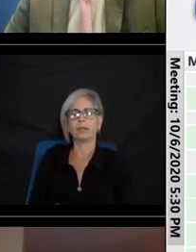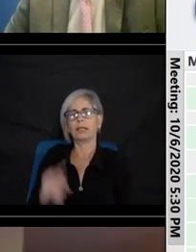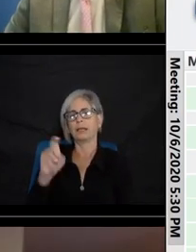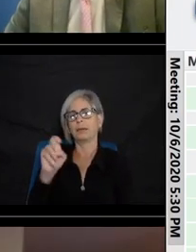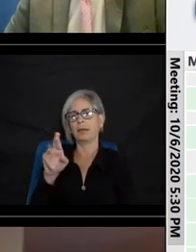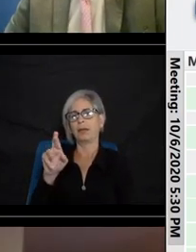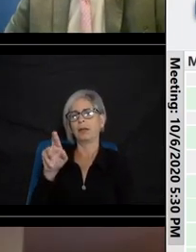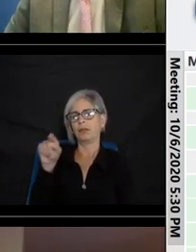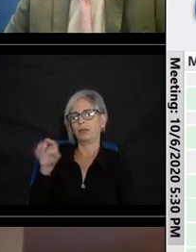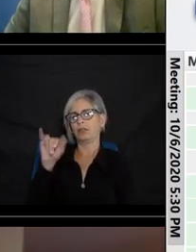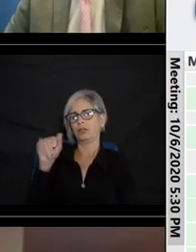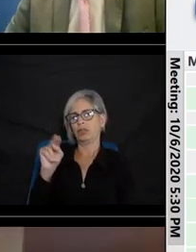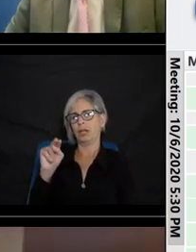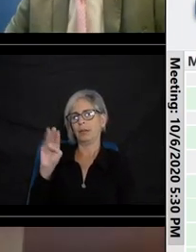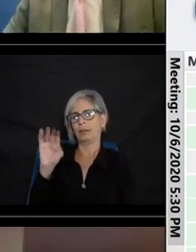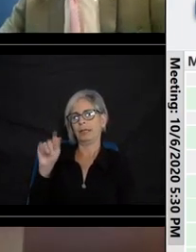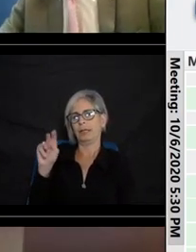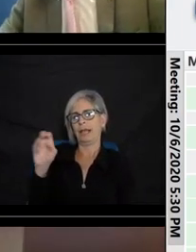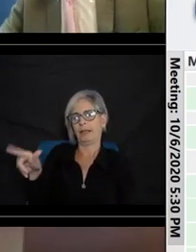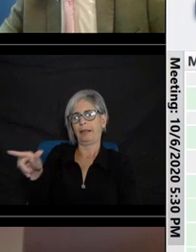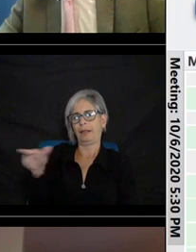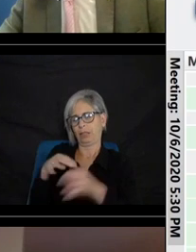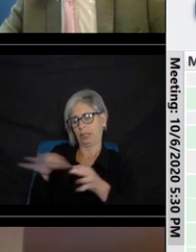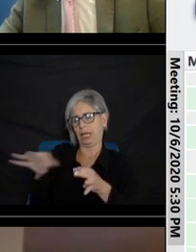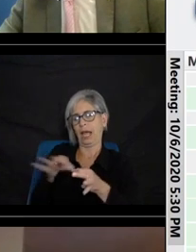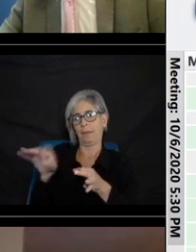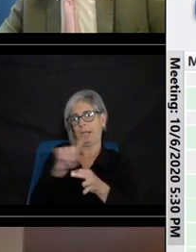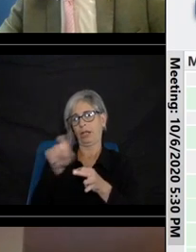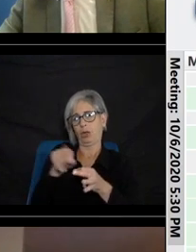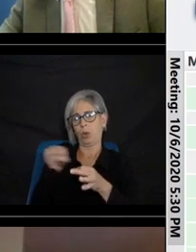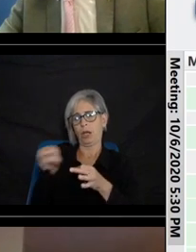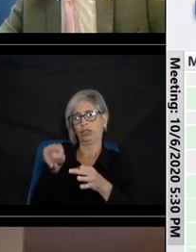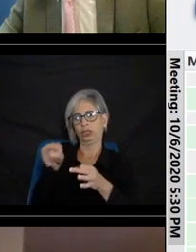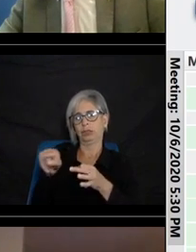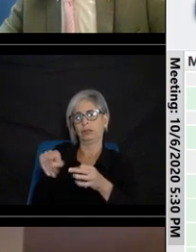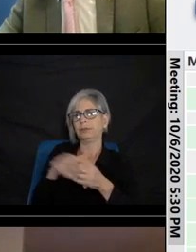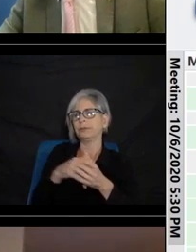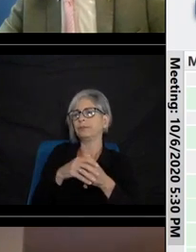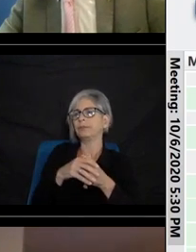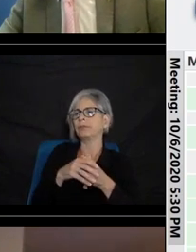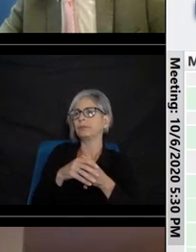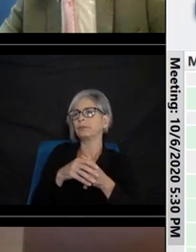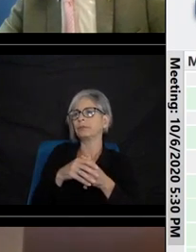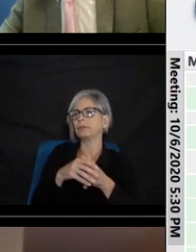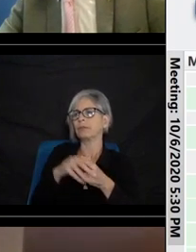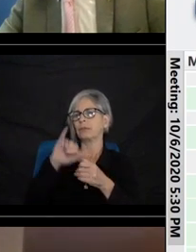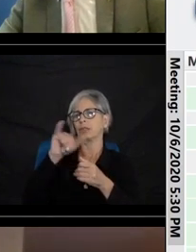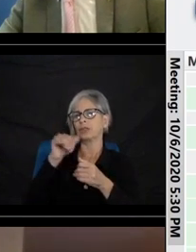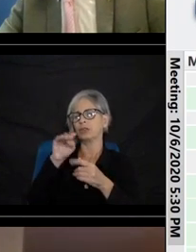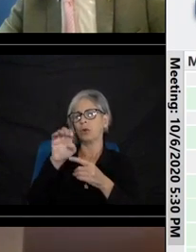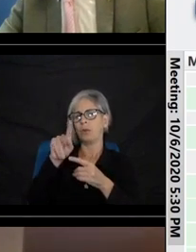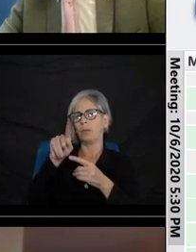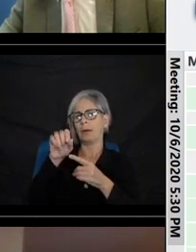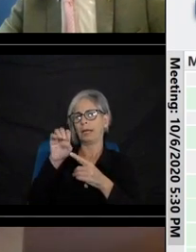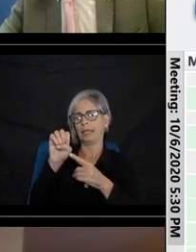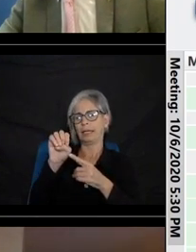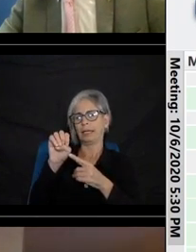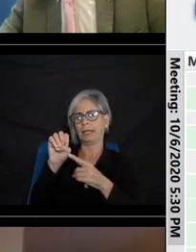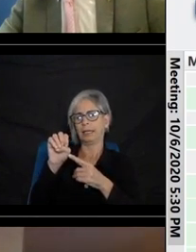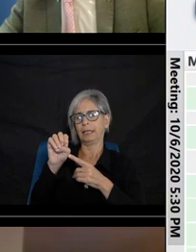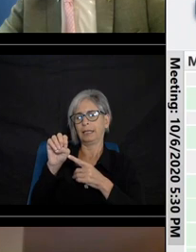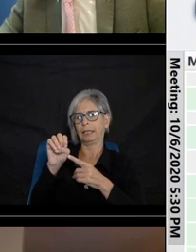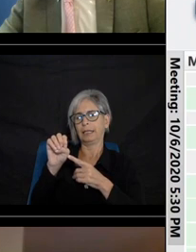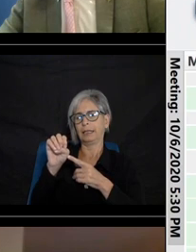this is John McNally. There's also a comment or a question. Yes. By Joe Pike.